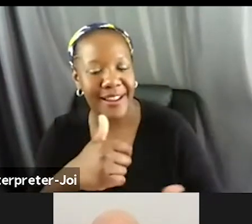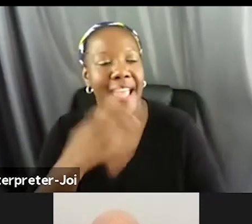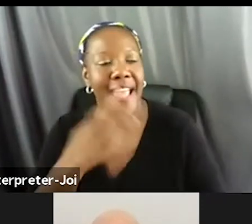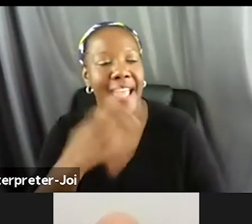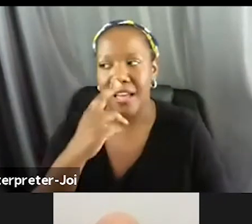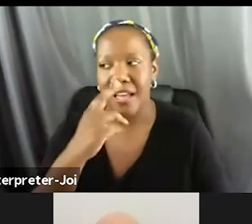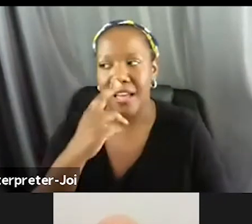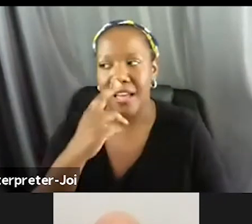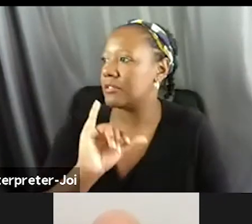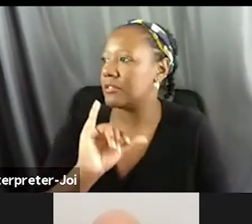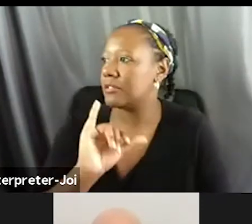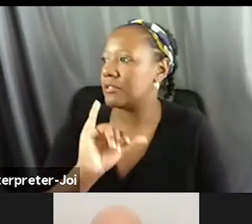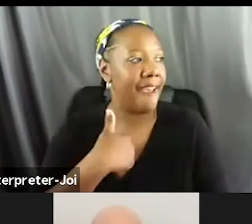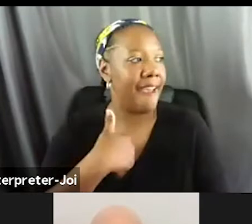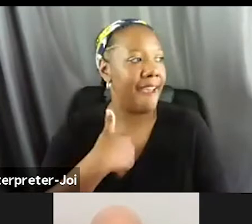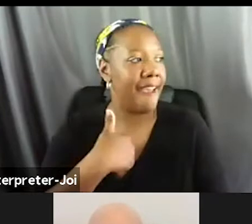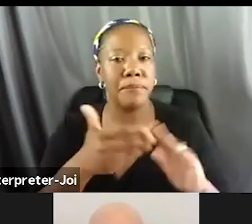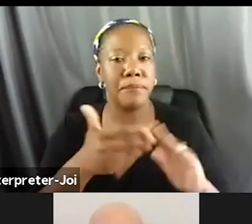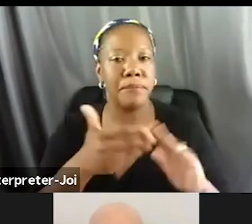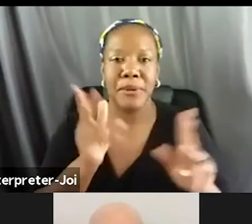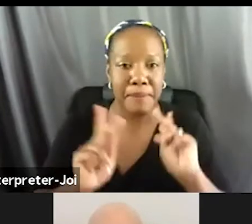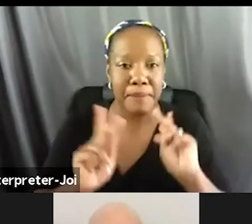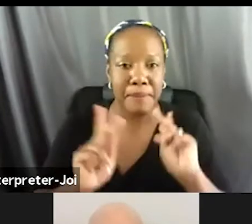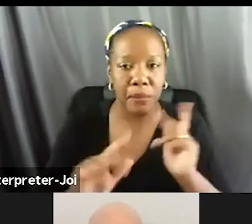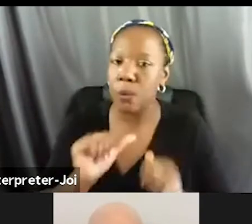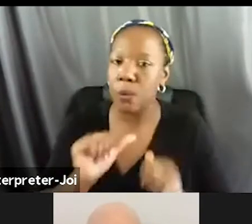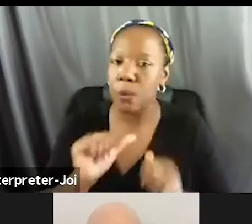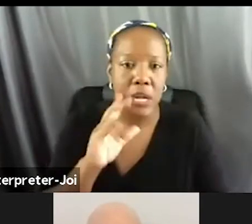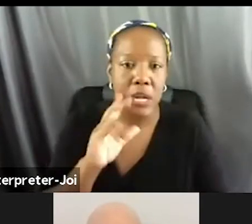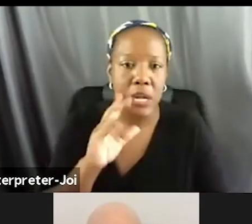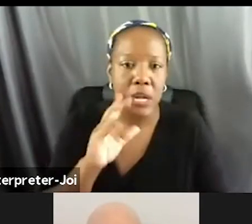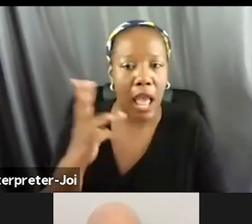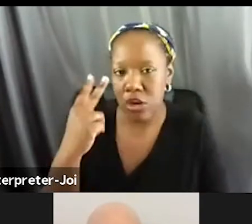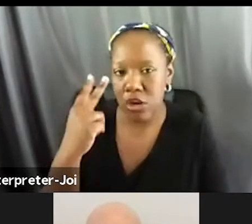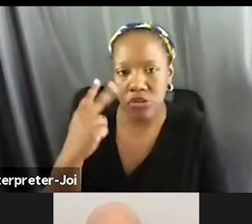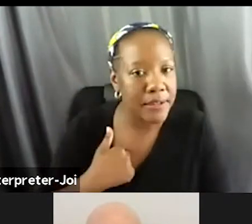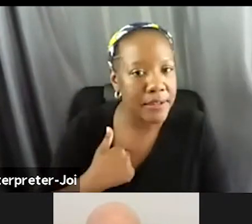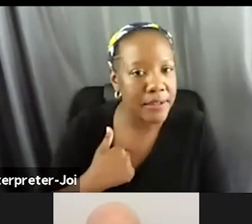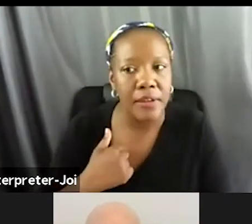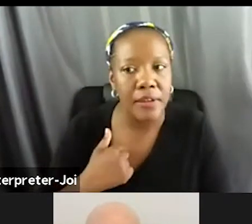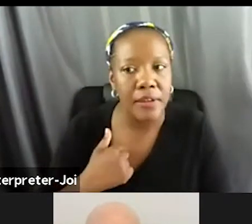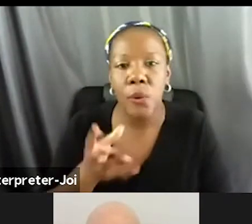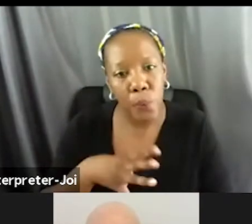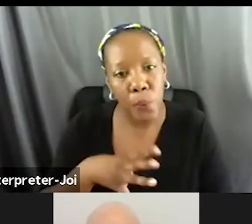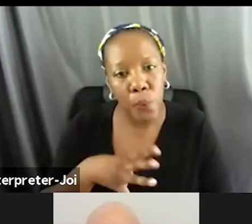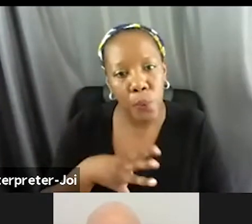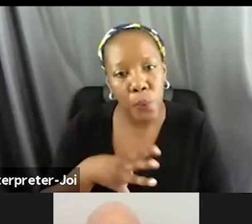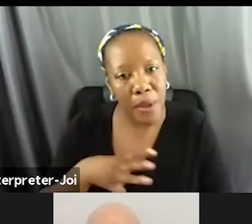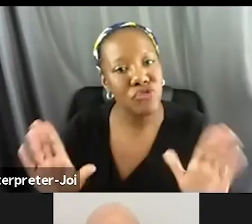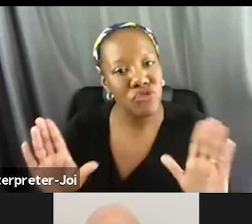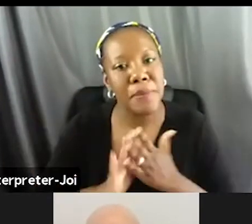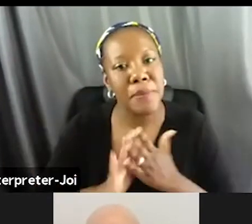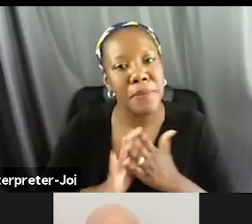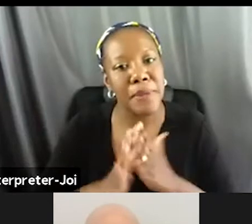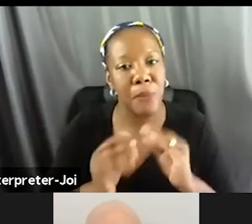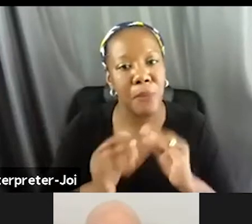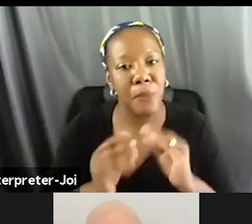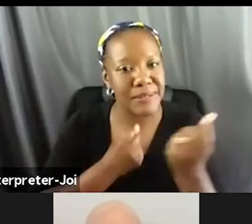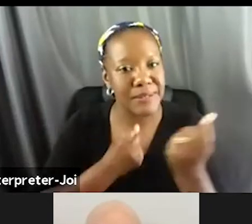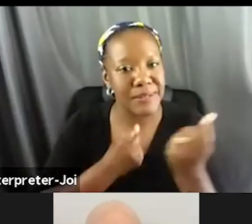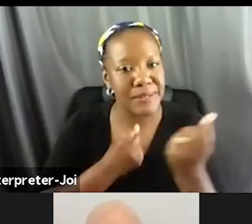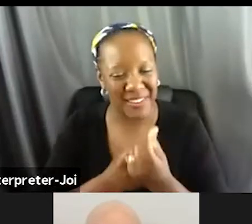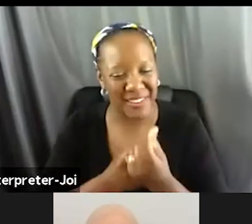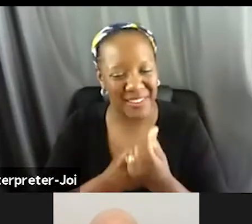people who aren't going to judge me. And women in general do become more supportive with one another, which is great.